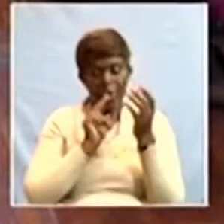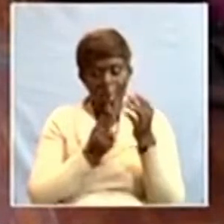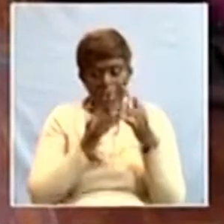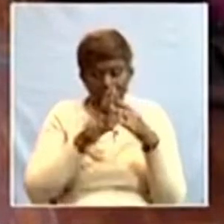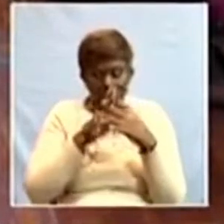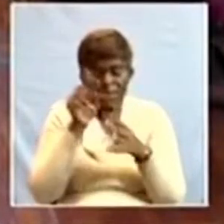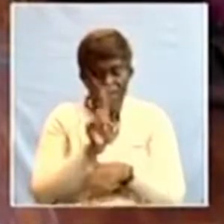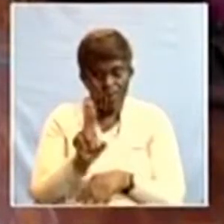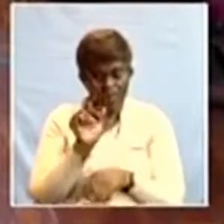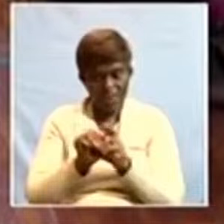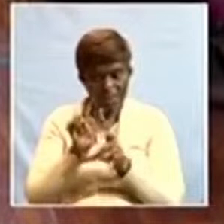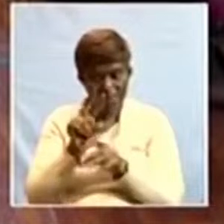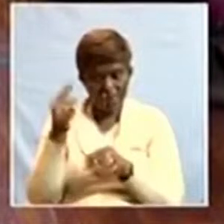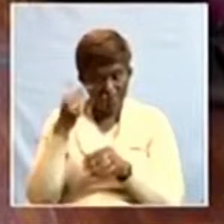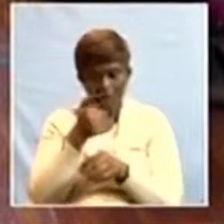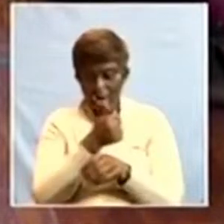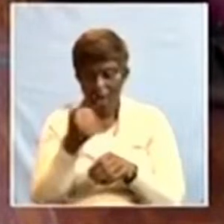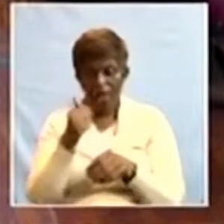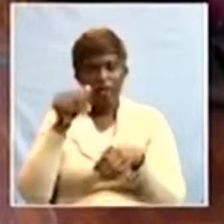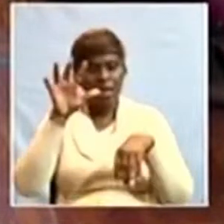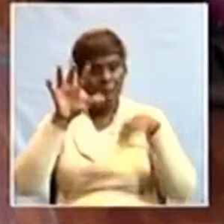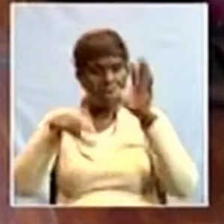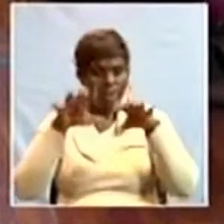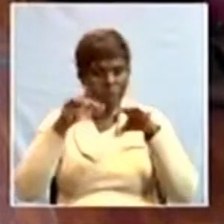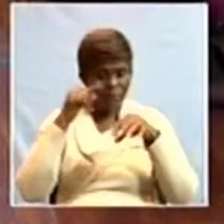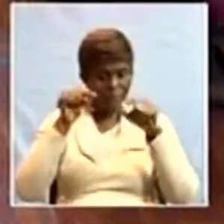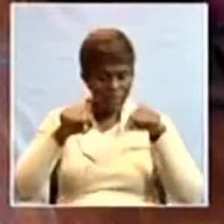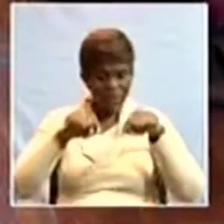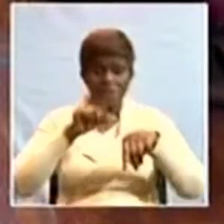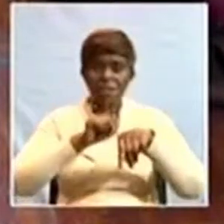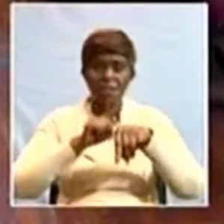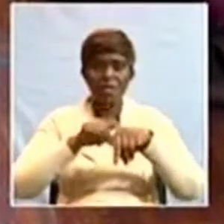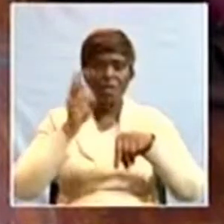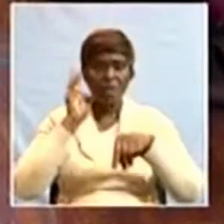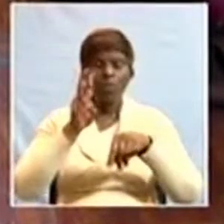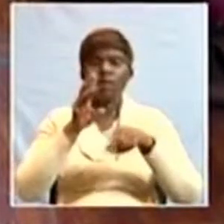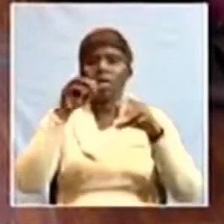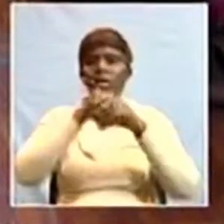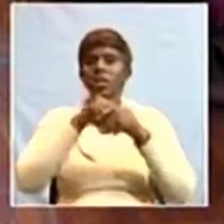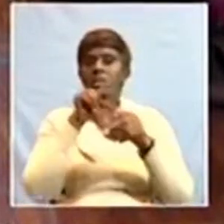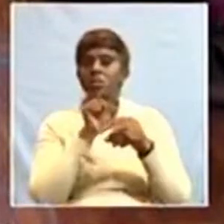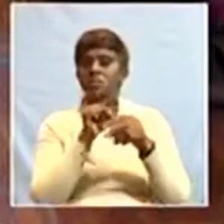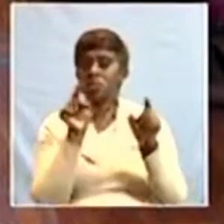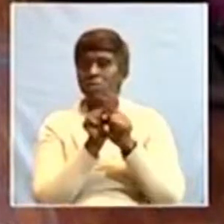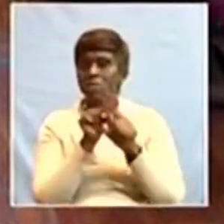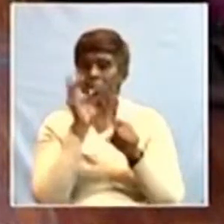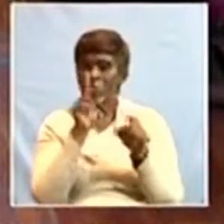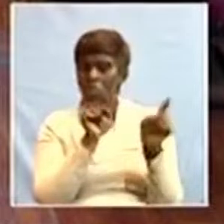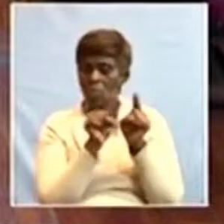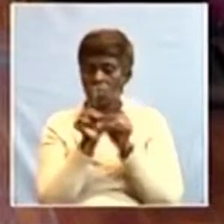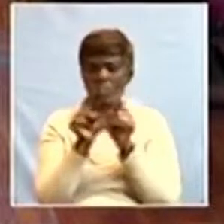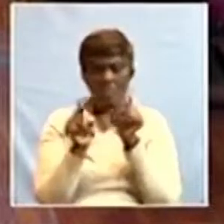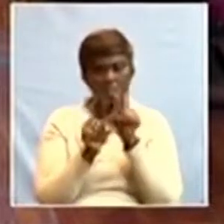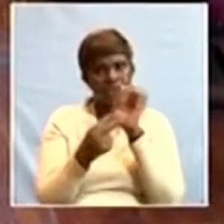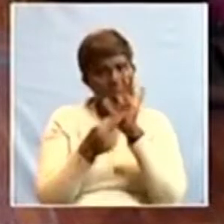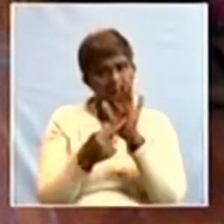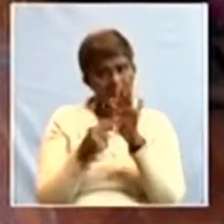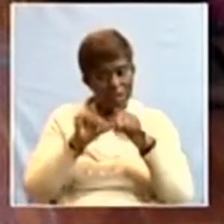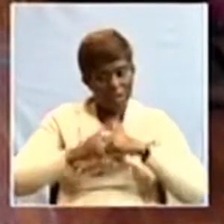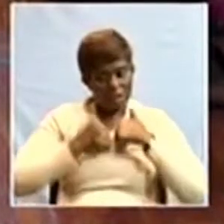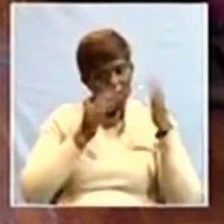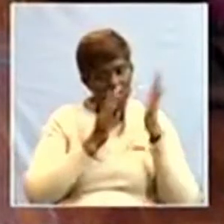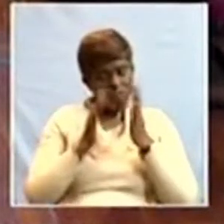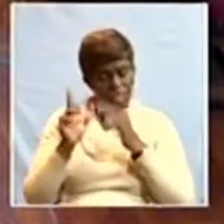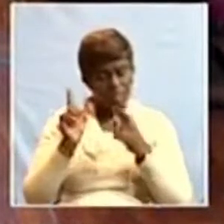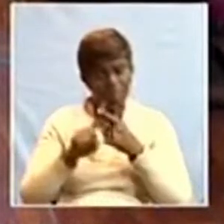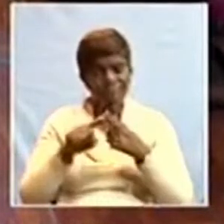wetlands, and for the rain-fed, for this season, we will onboard We may also wish to demonstrate that we are preparing